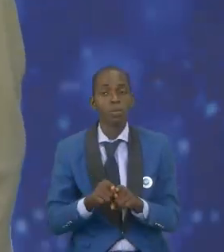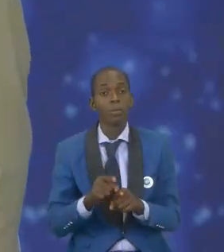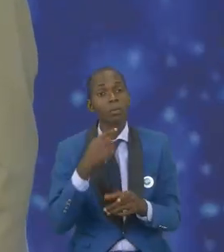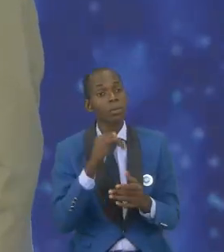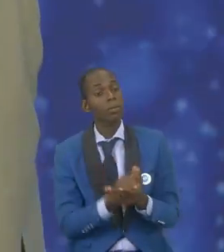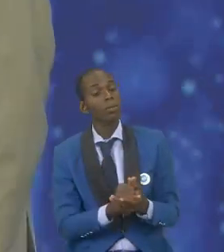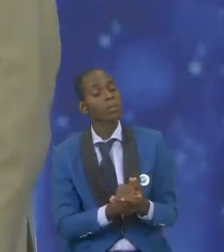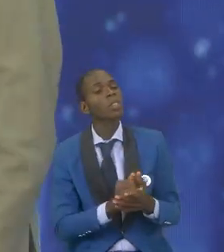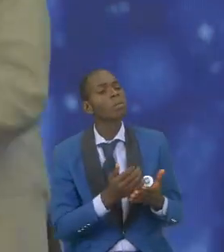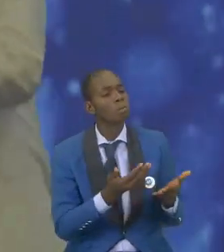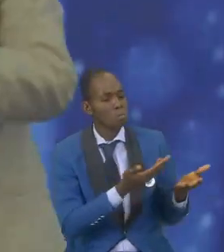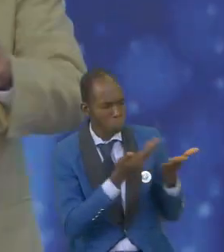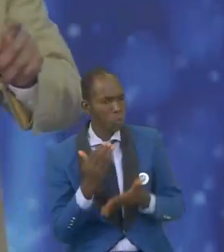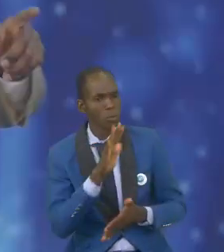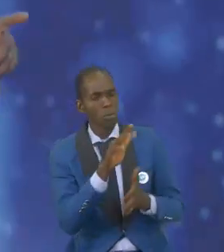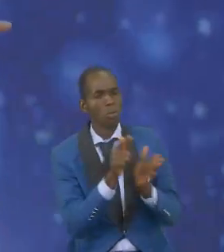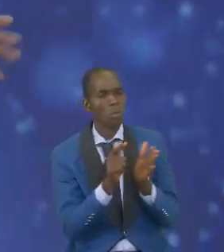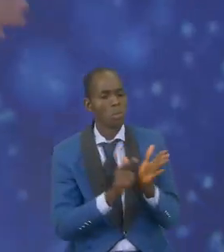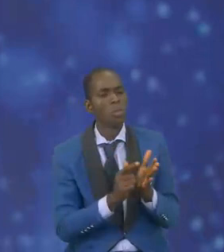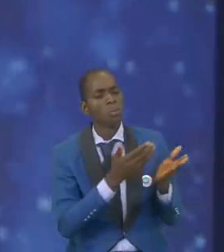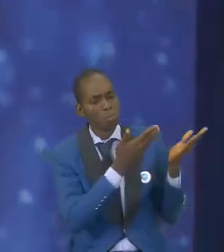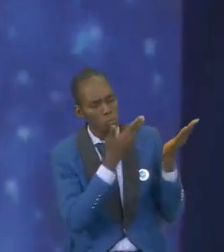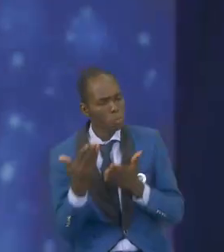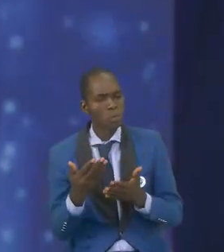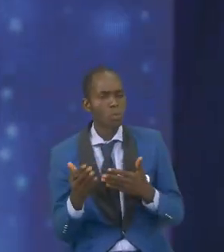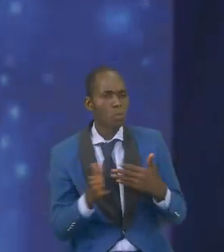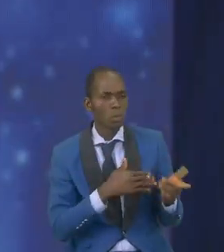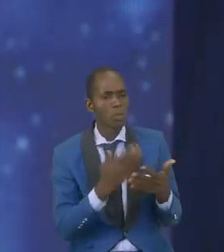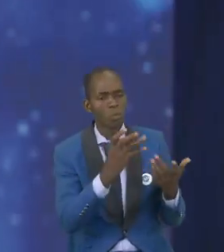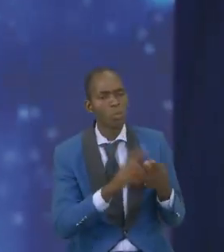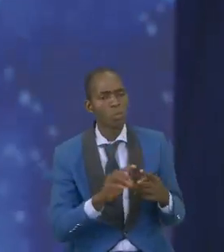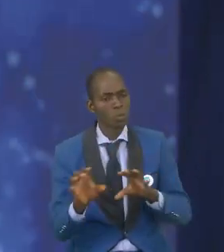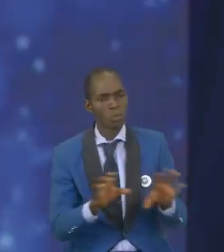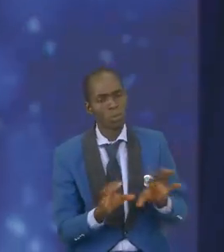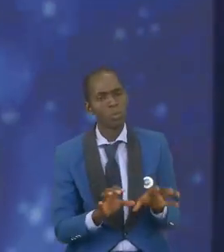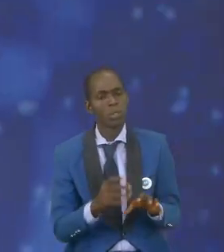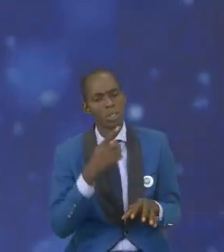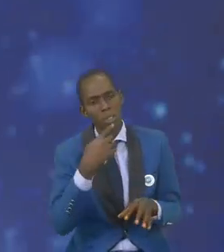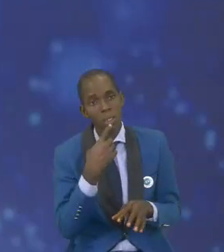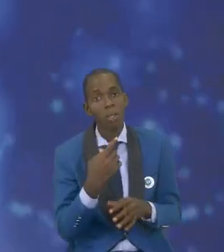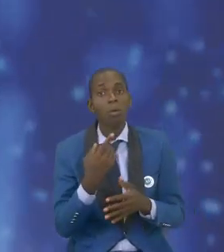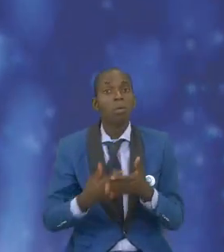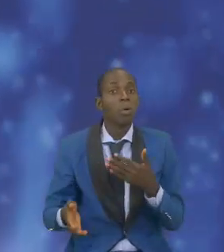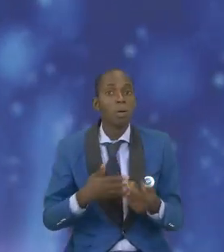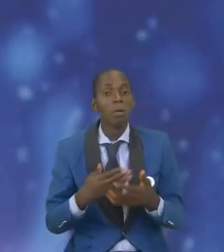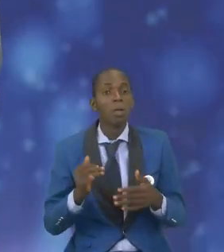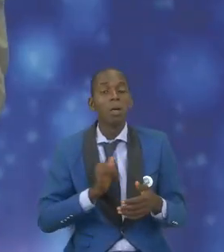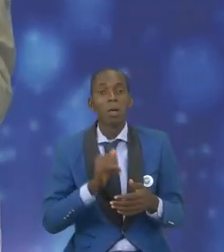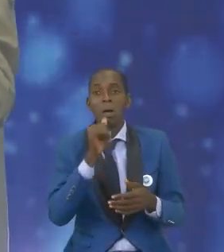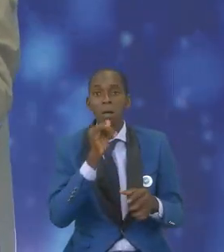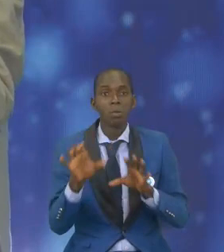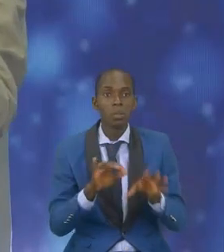the decree. Say what you want to say. And do what you want to do. What I've been doing, my commitment,